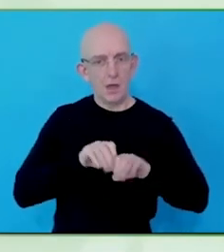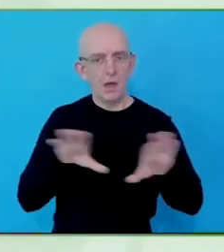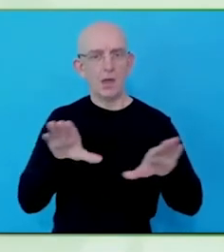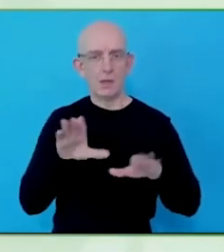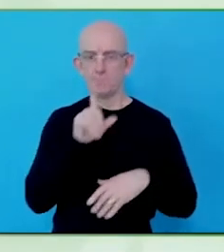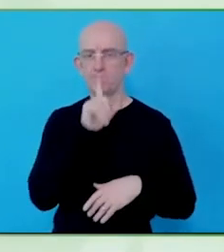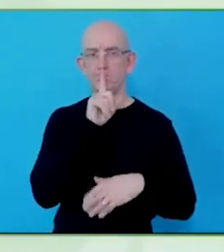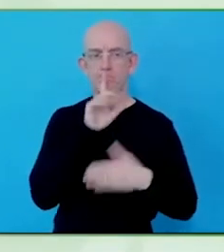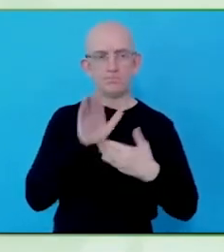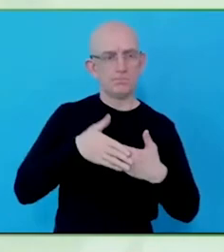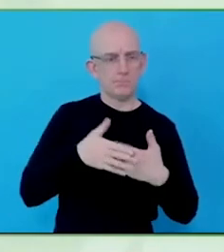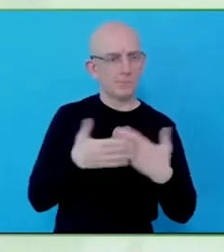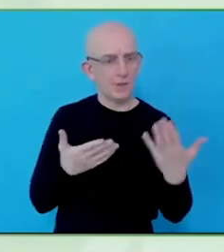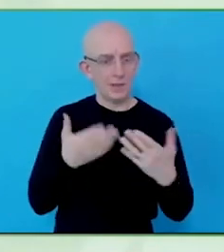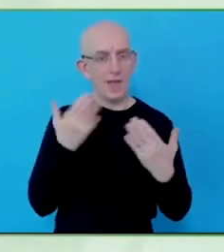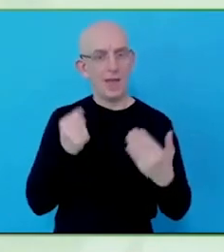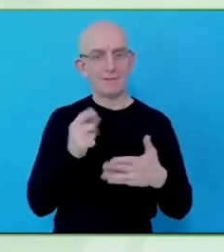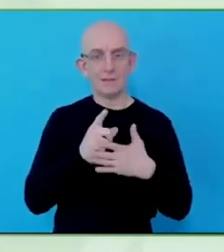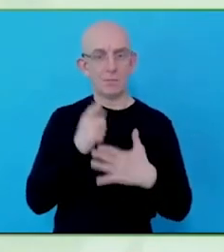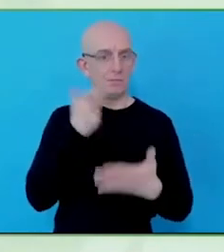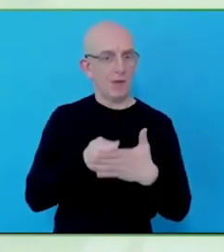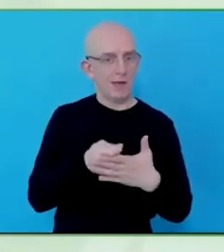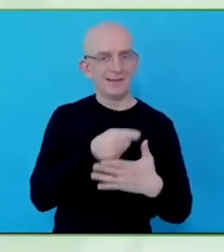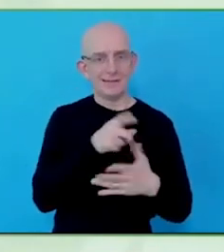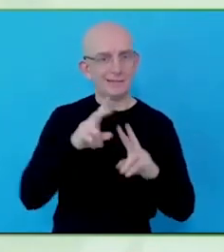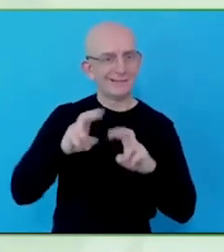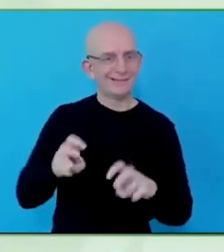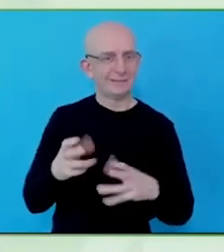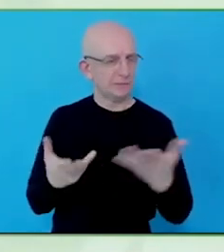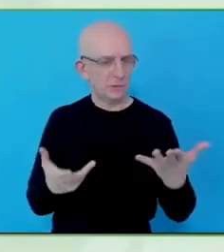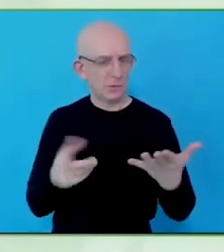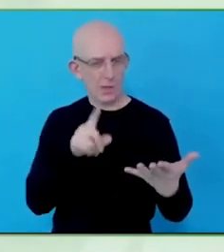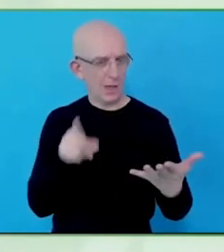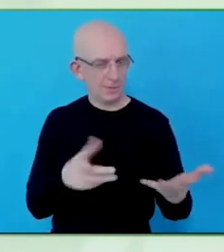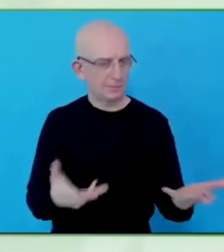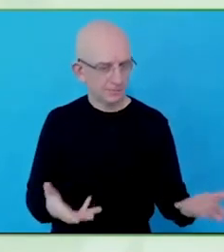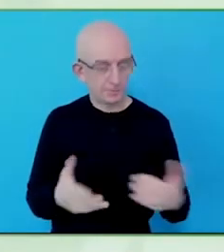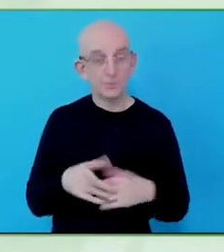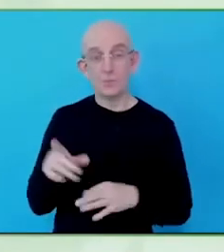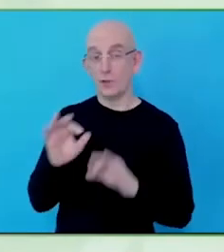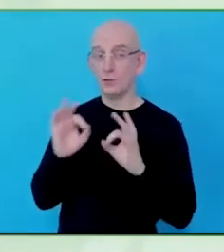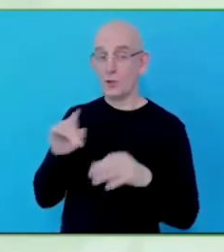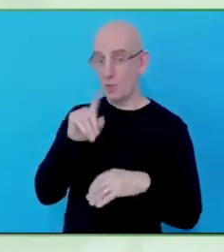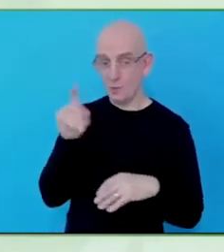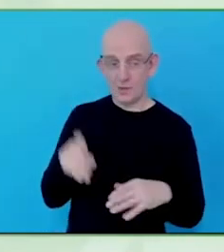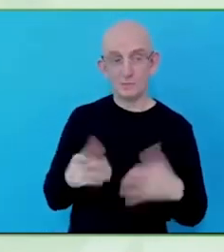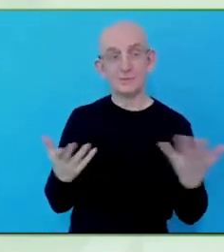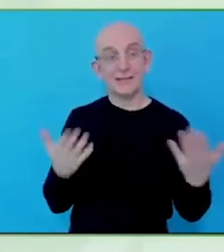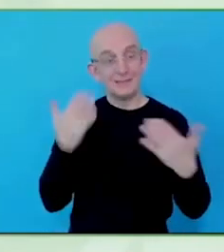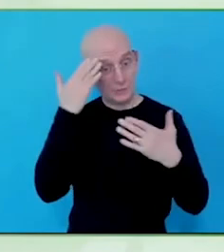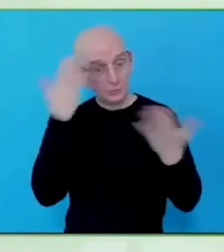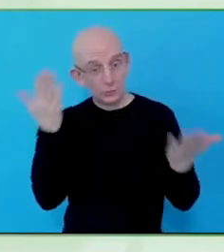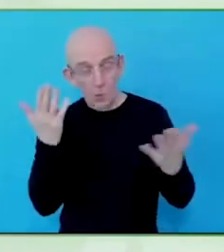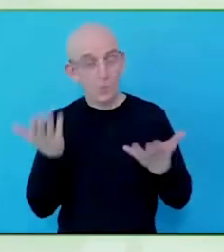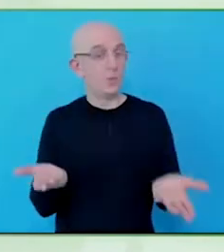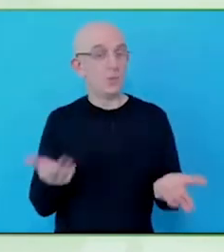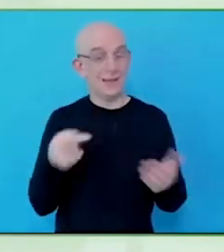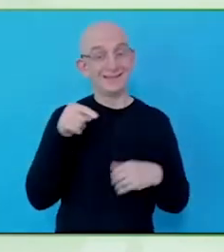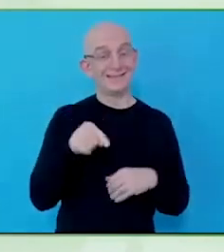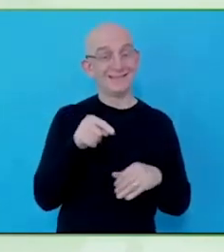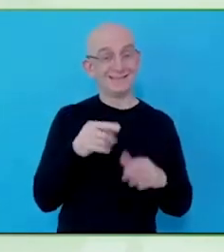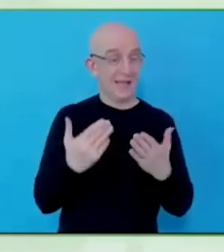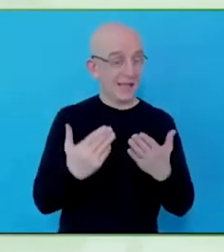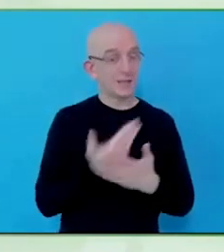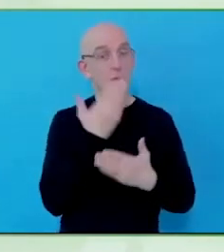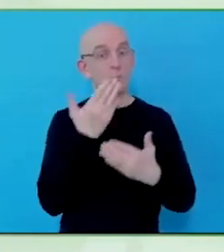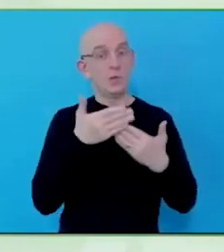speaking, is that we have harmonized standards in place. What does that mean? That means we have a standard that says very specifically what you need to do